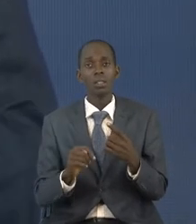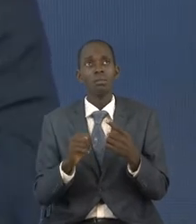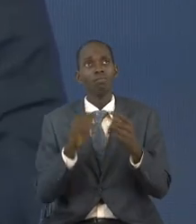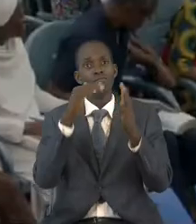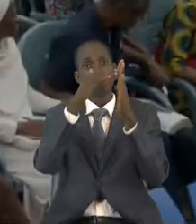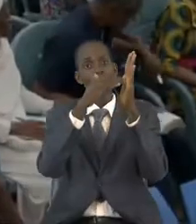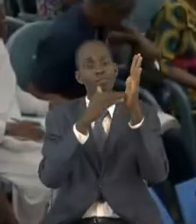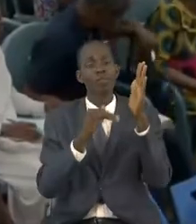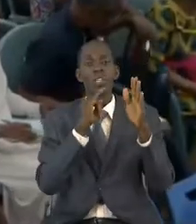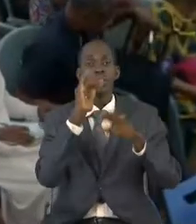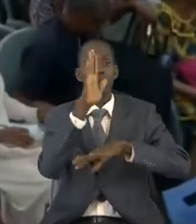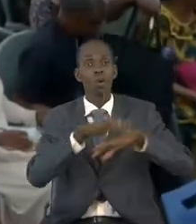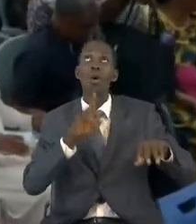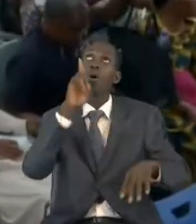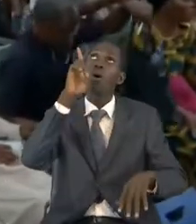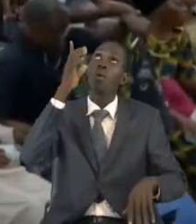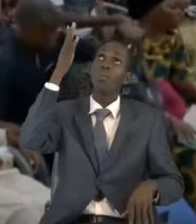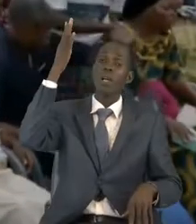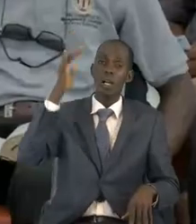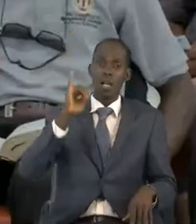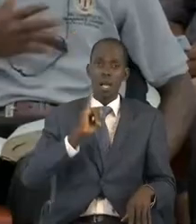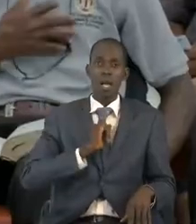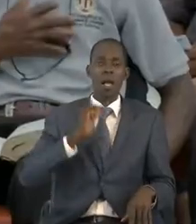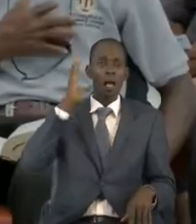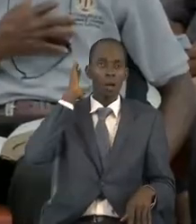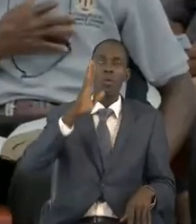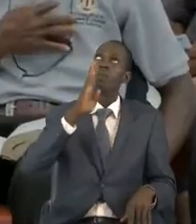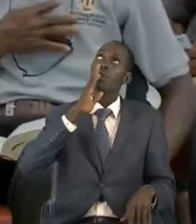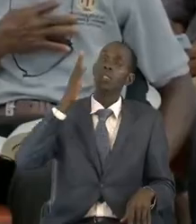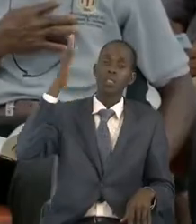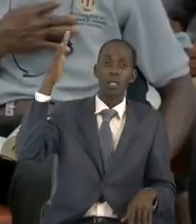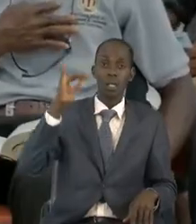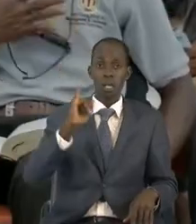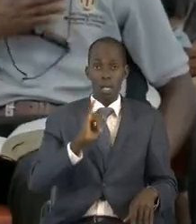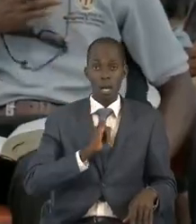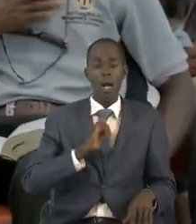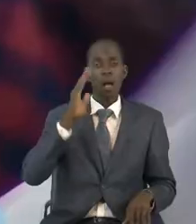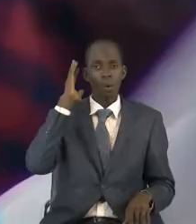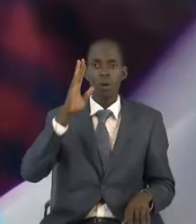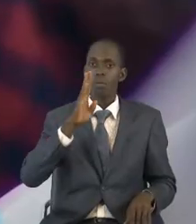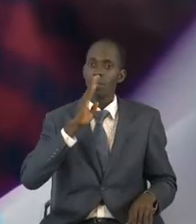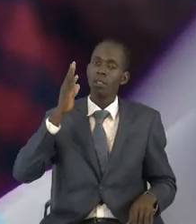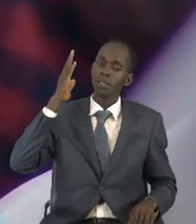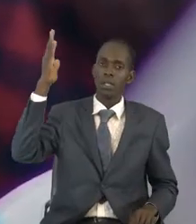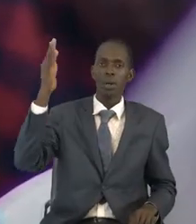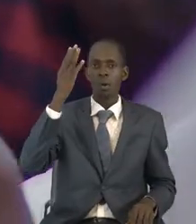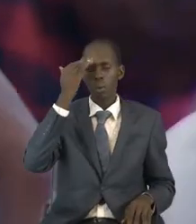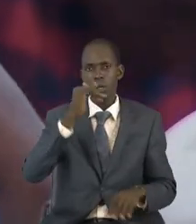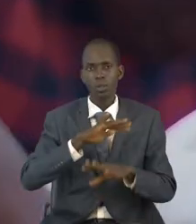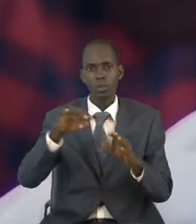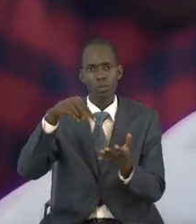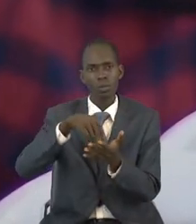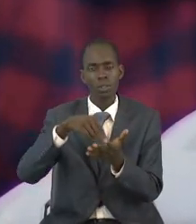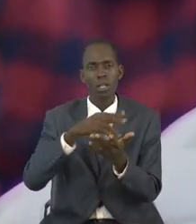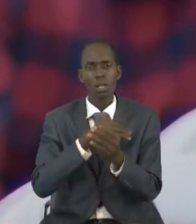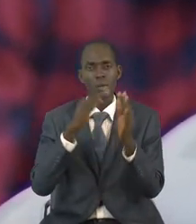be there. I will be there. I will be there. Why don't you rise up and tell the